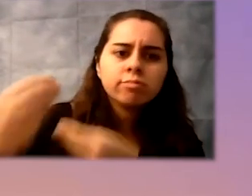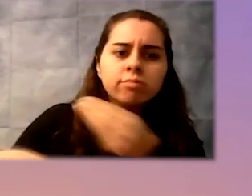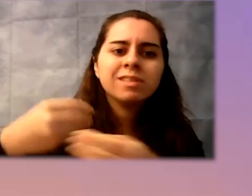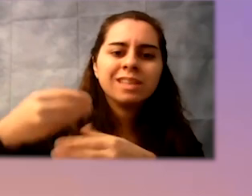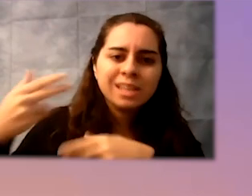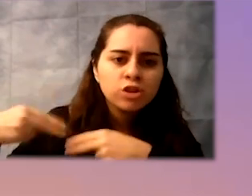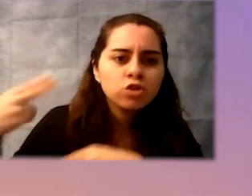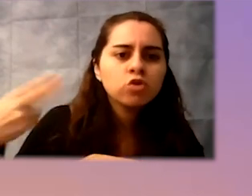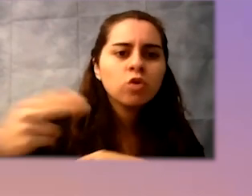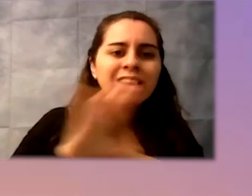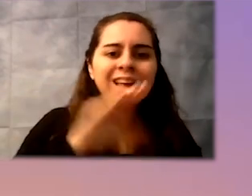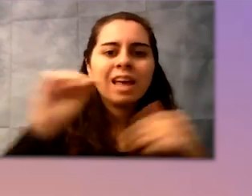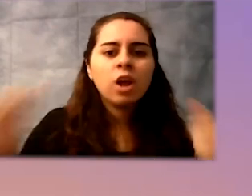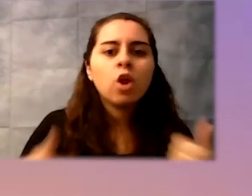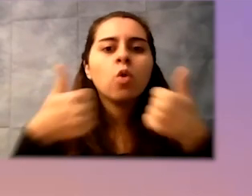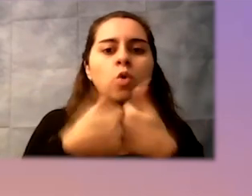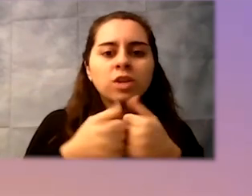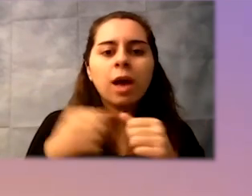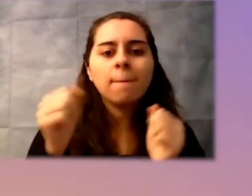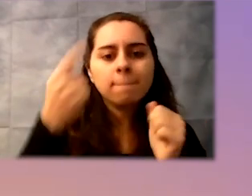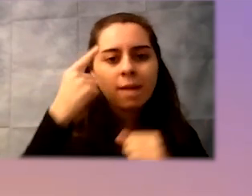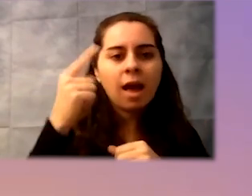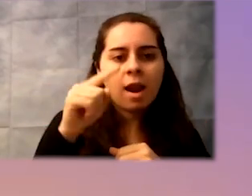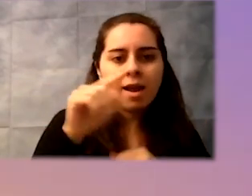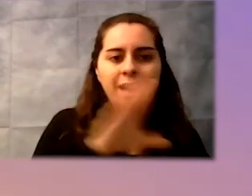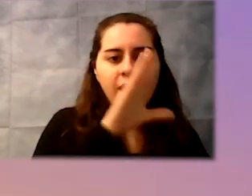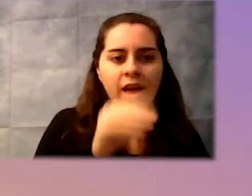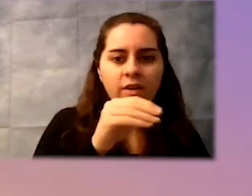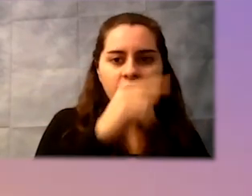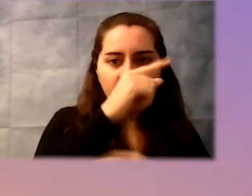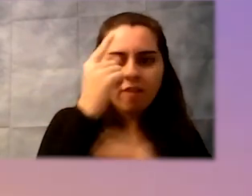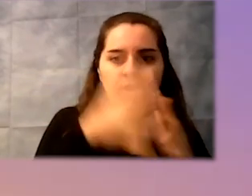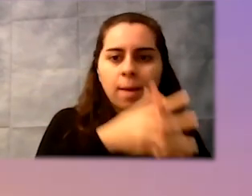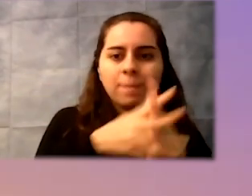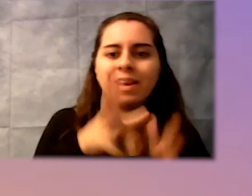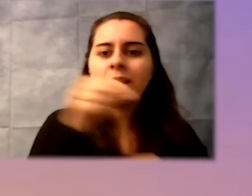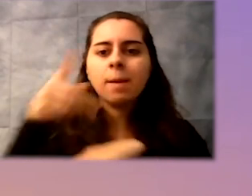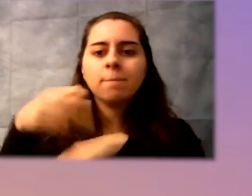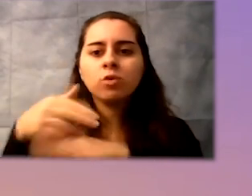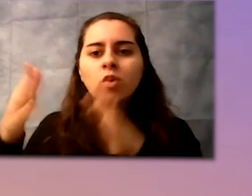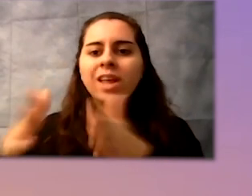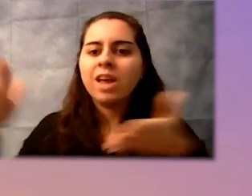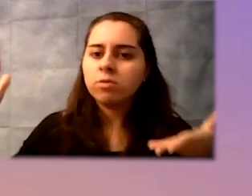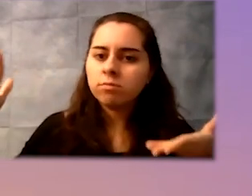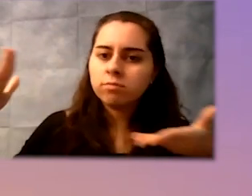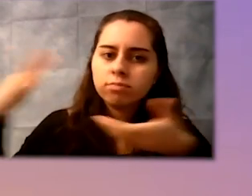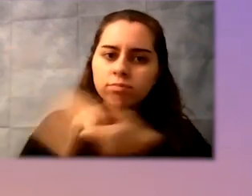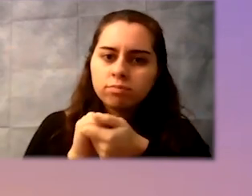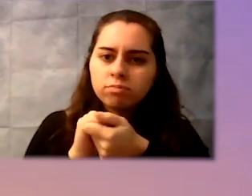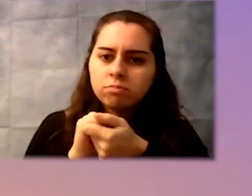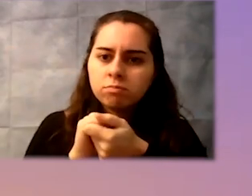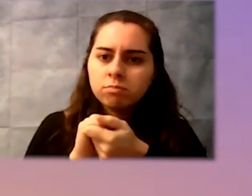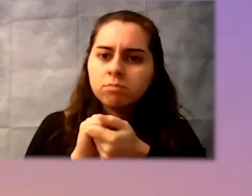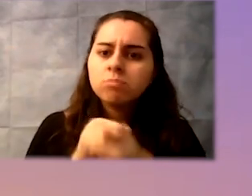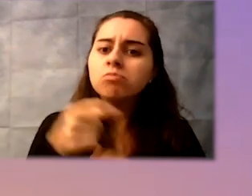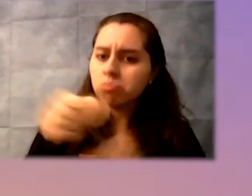of African-American and Puerto Rican solidarity? Okay. And feel free to speak in Spanish,